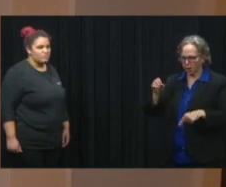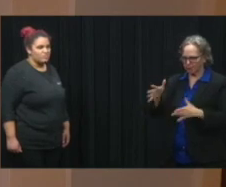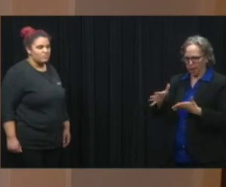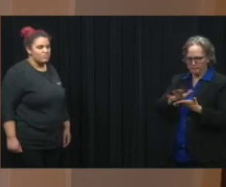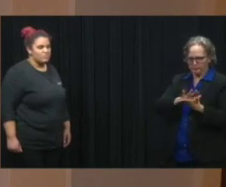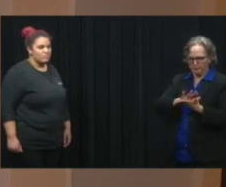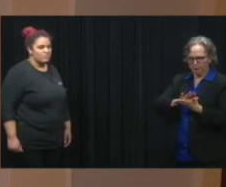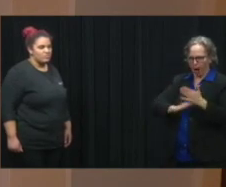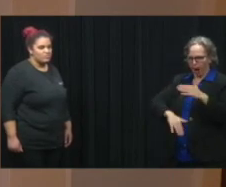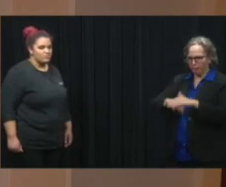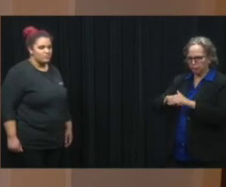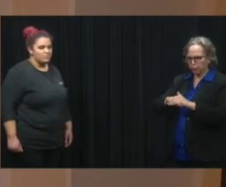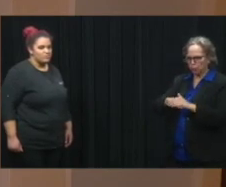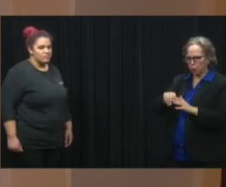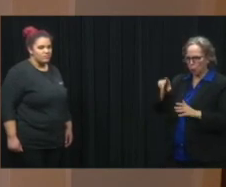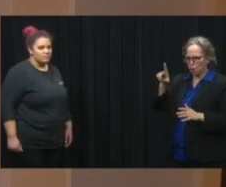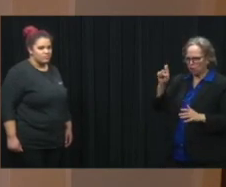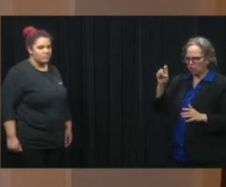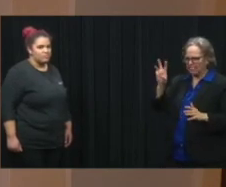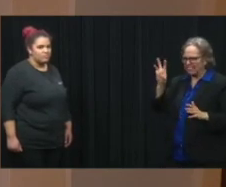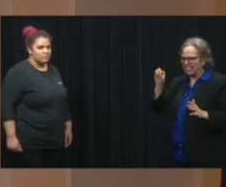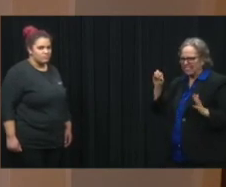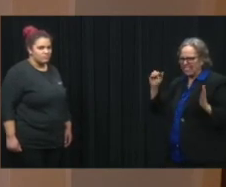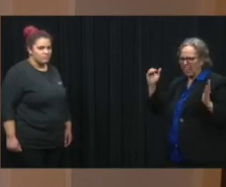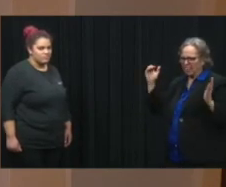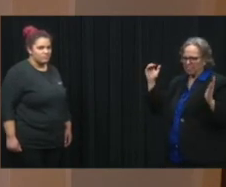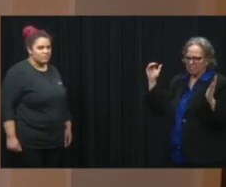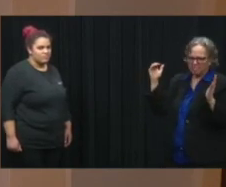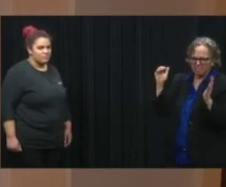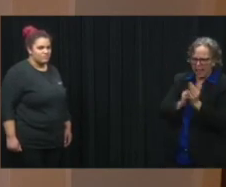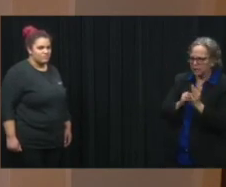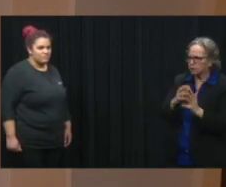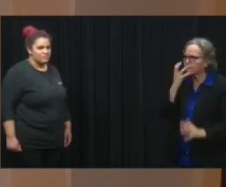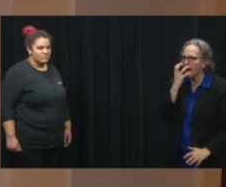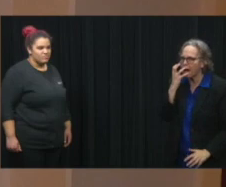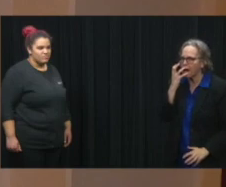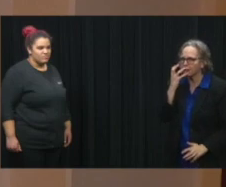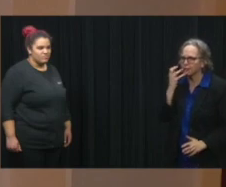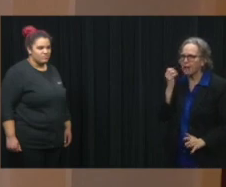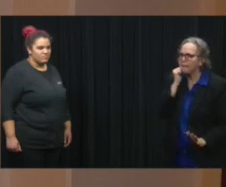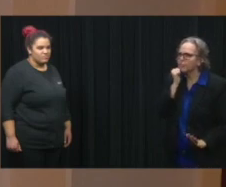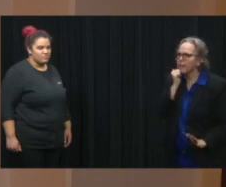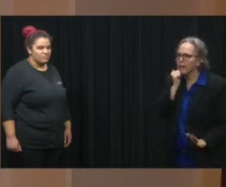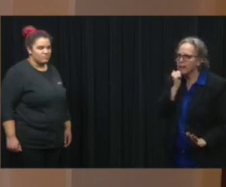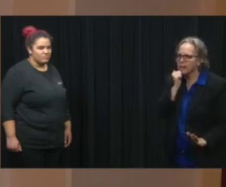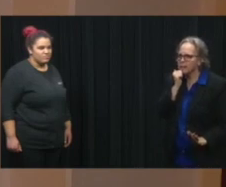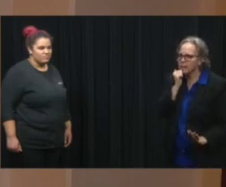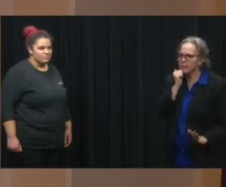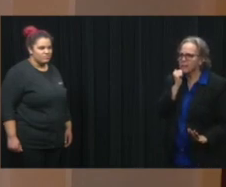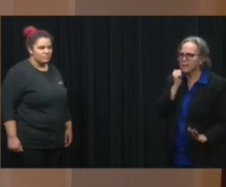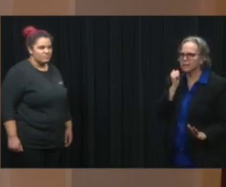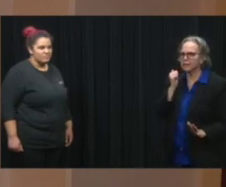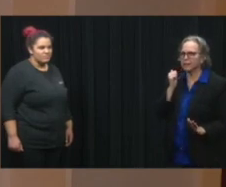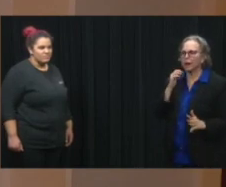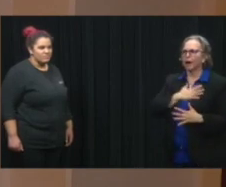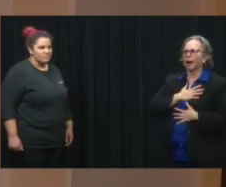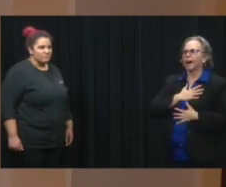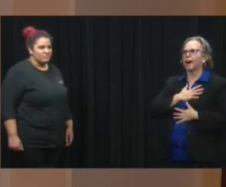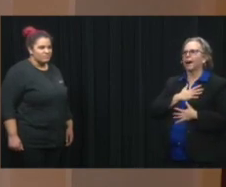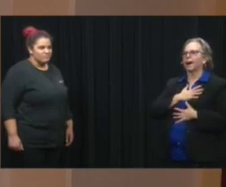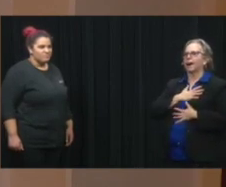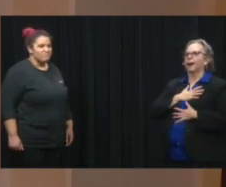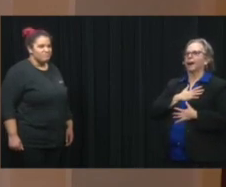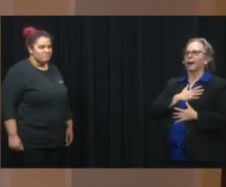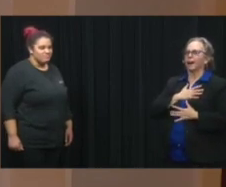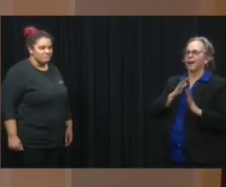160,000 PPE masks a day. And that would really be super, super valuable to